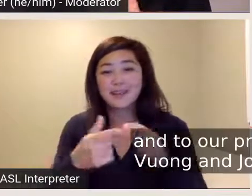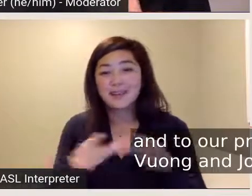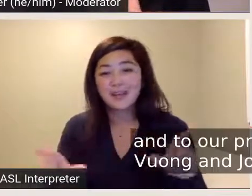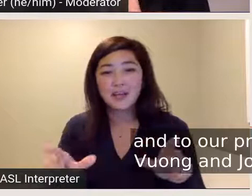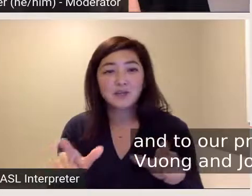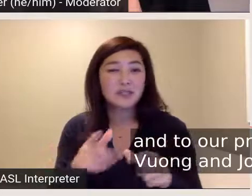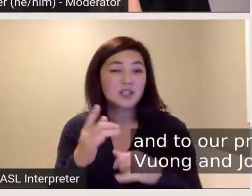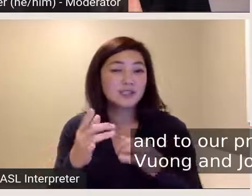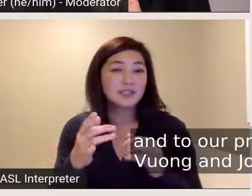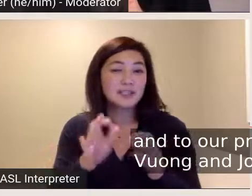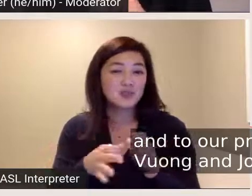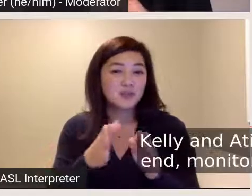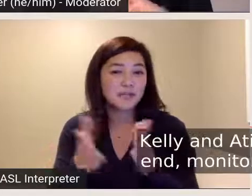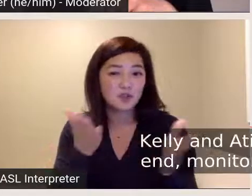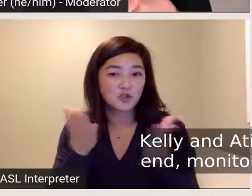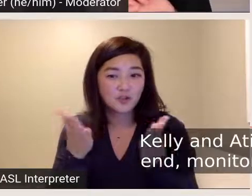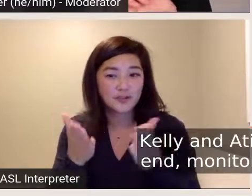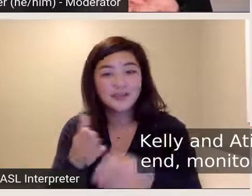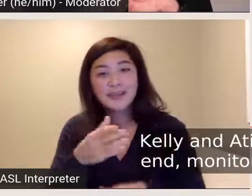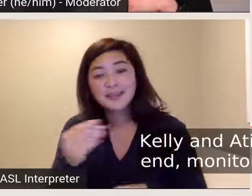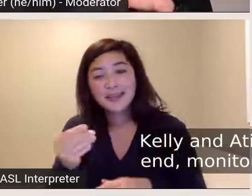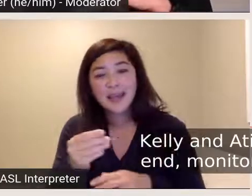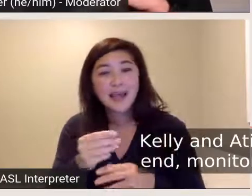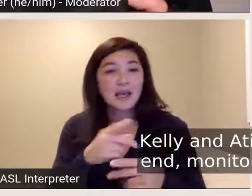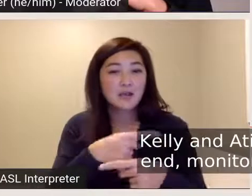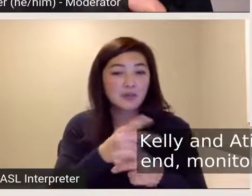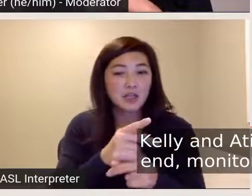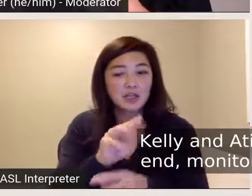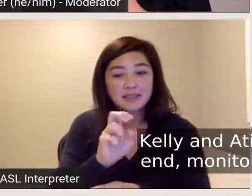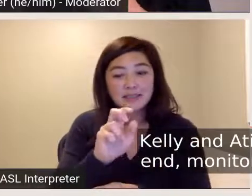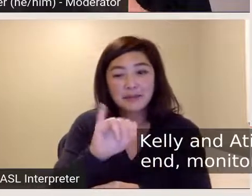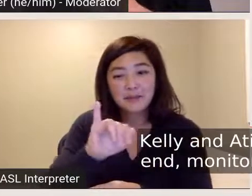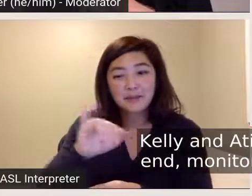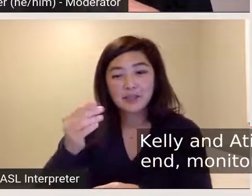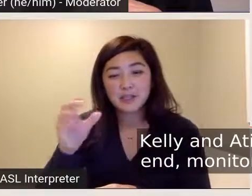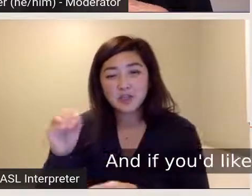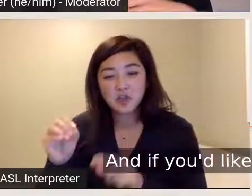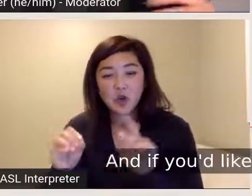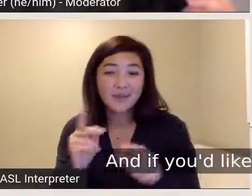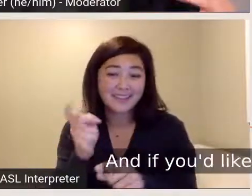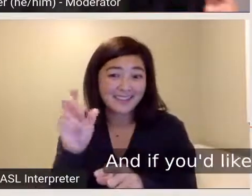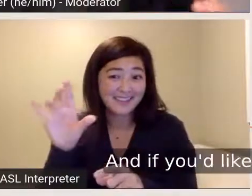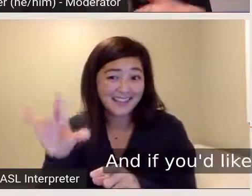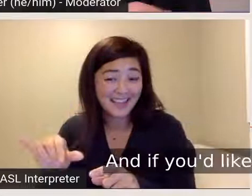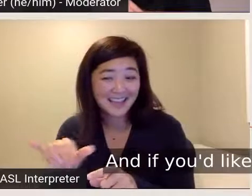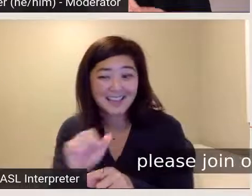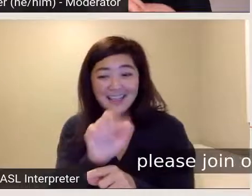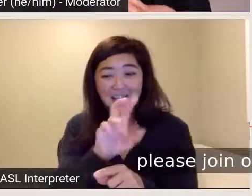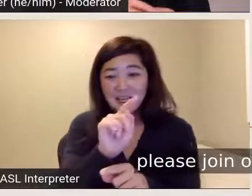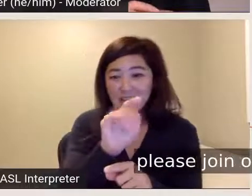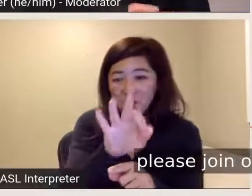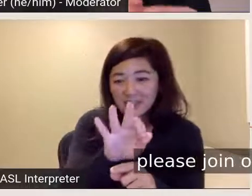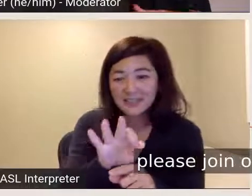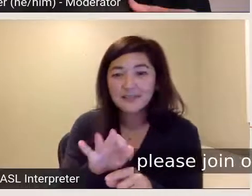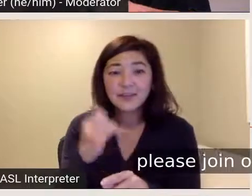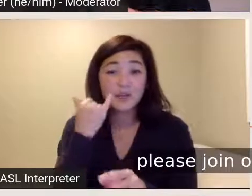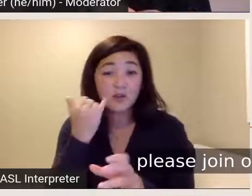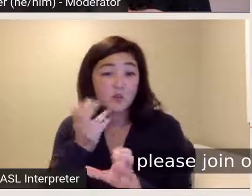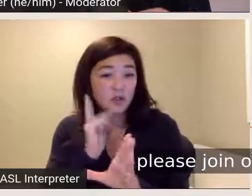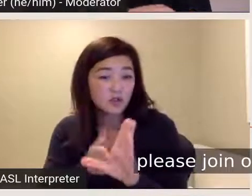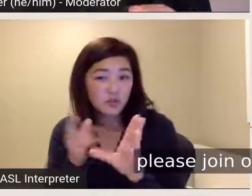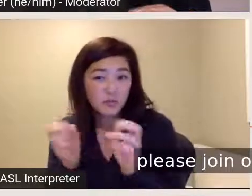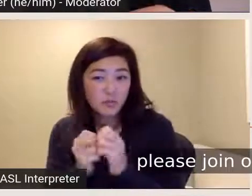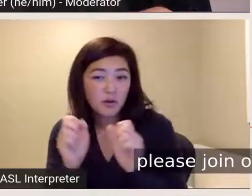Vong and Josephine Cruz, Kelly and Atif on the back end, moderating the chat. And if you'd like to discuss more, please join our film